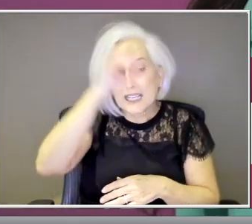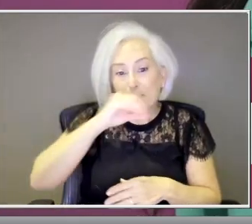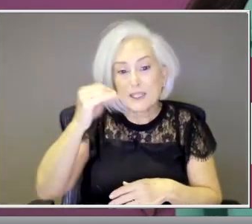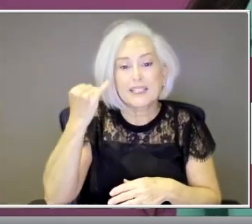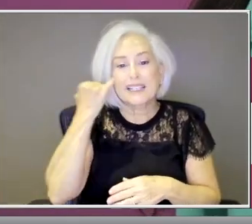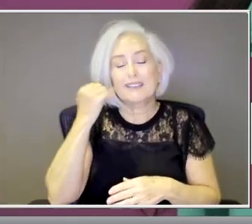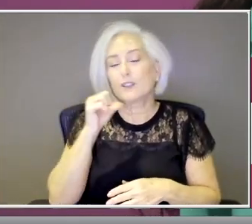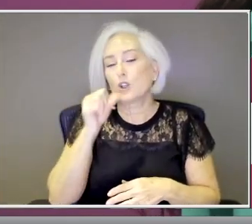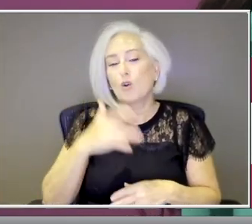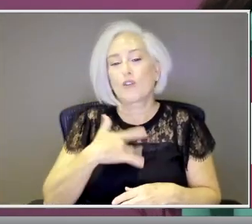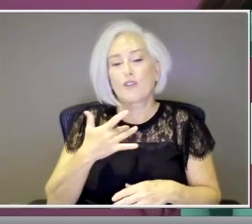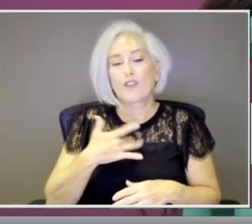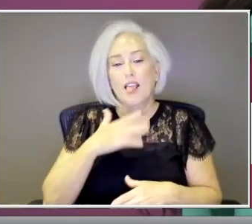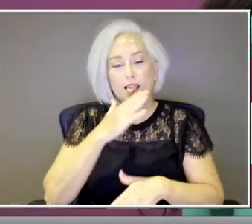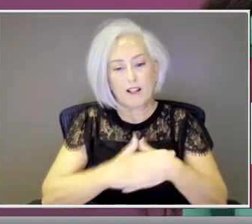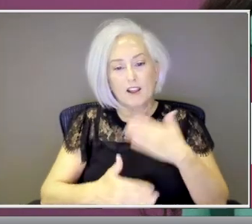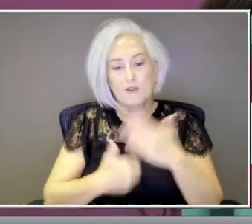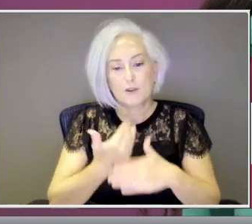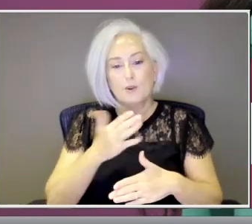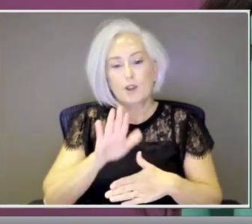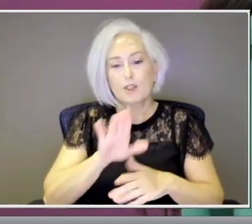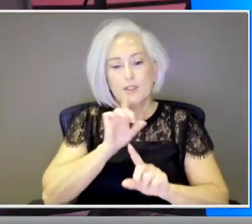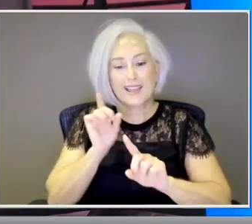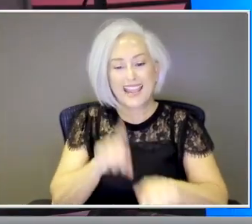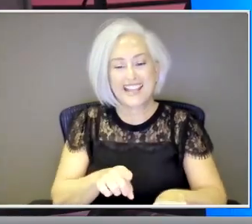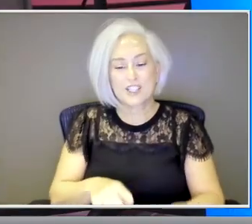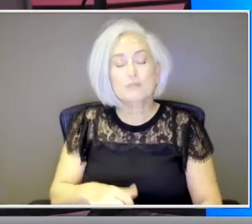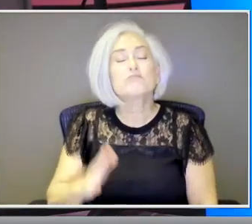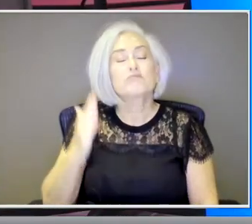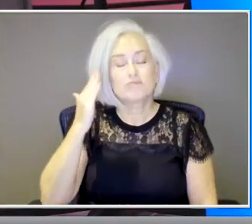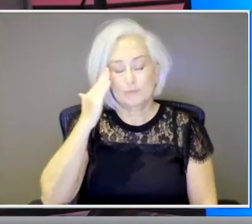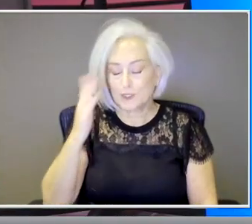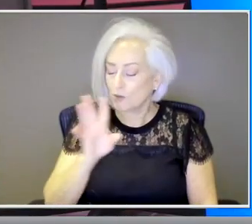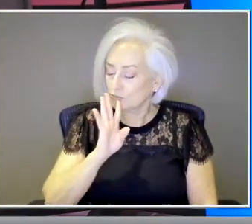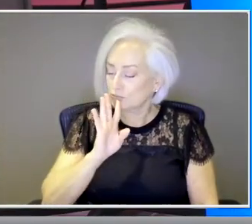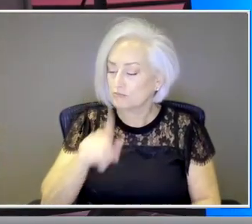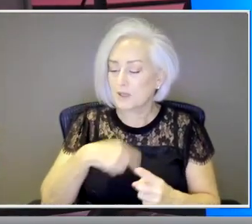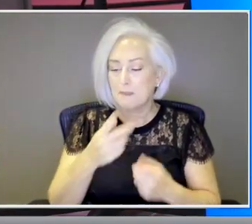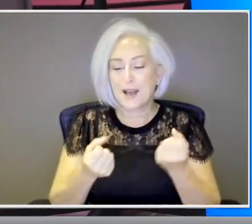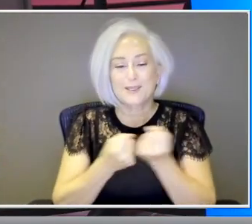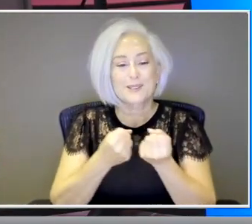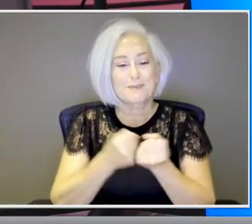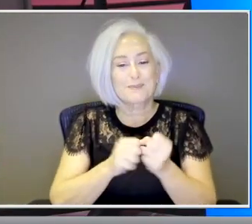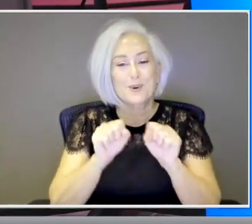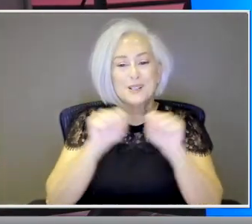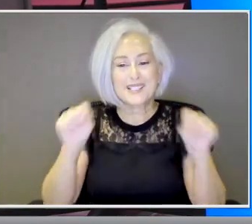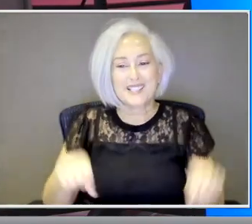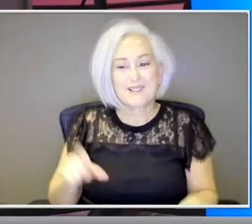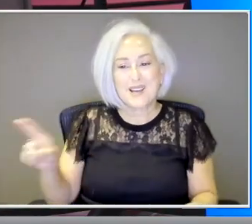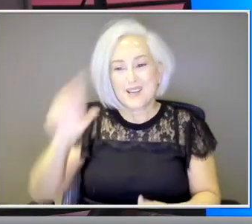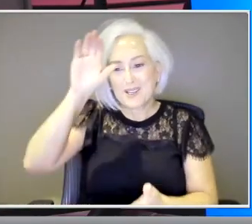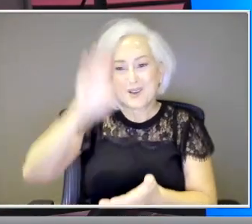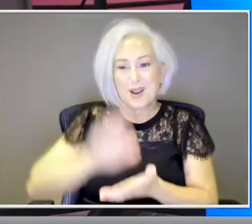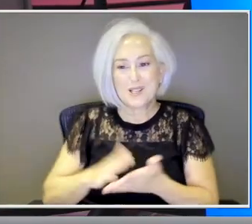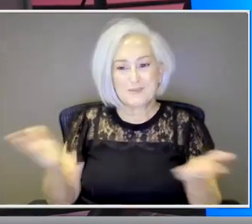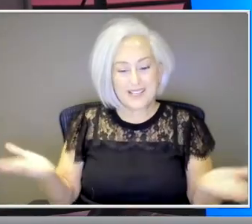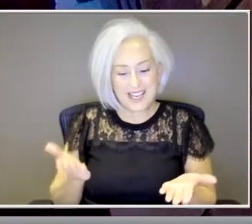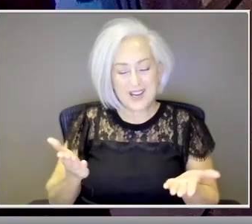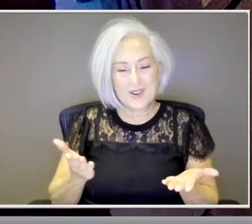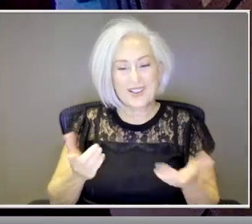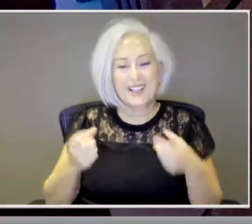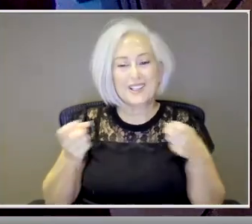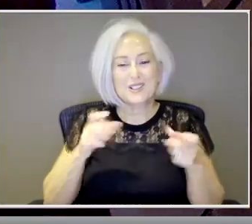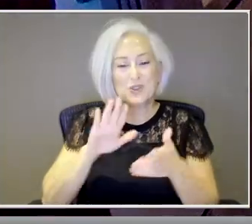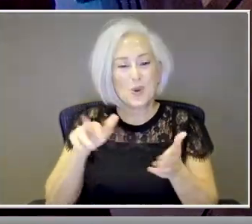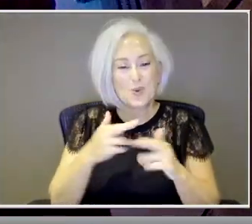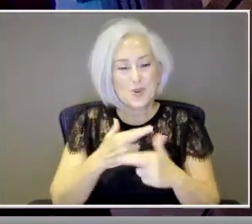the answers you were given. We know you talk about support system, and your hubby, Harrison, is in the control room. Anything you